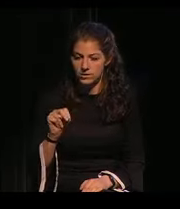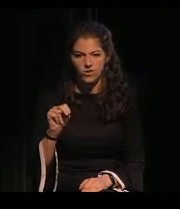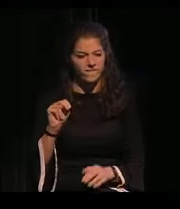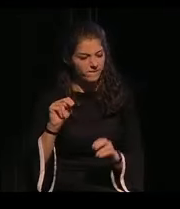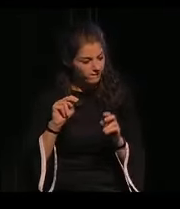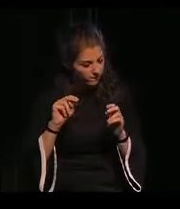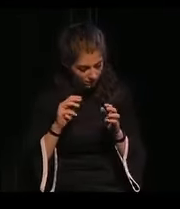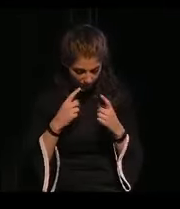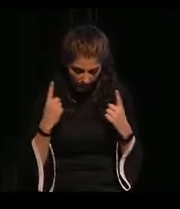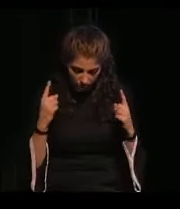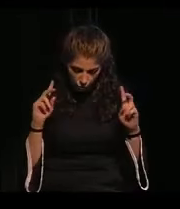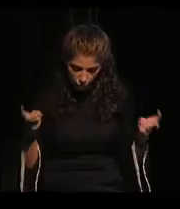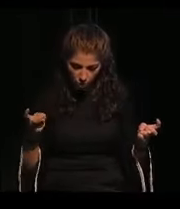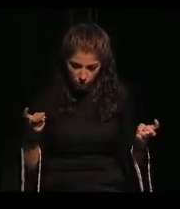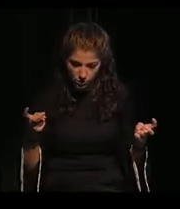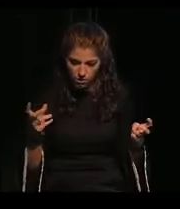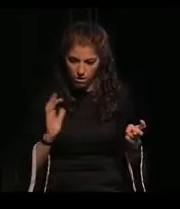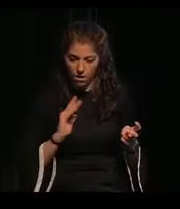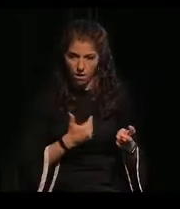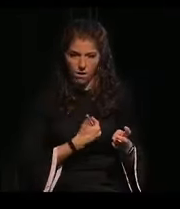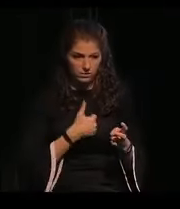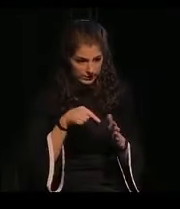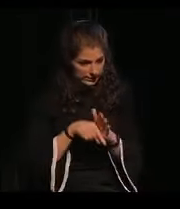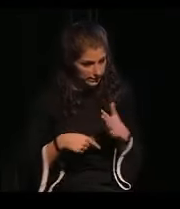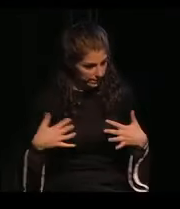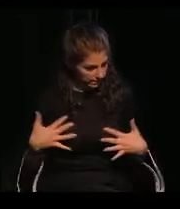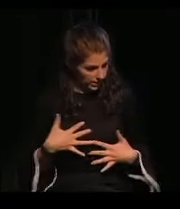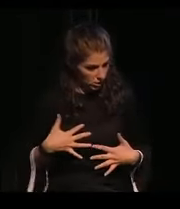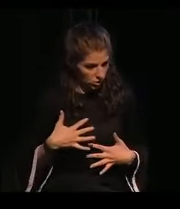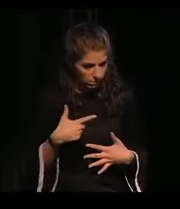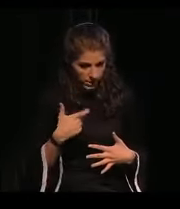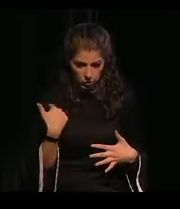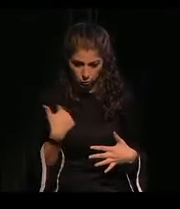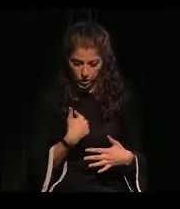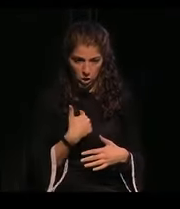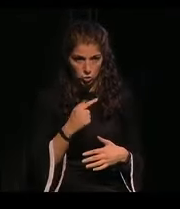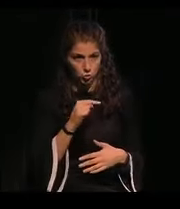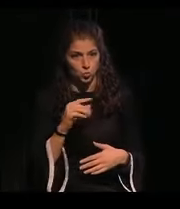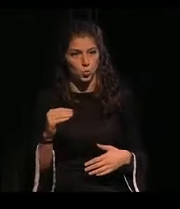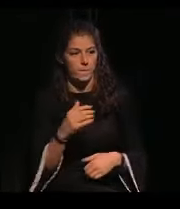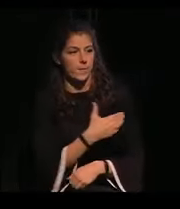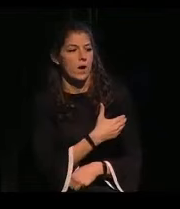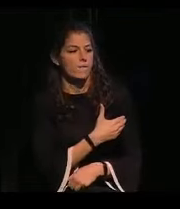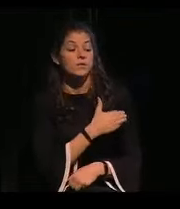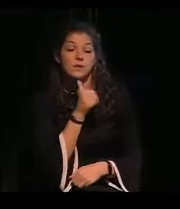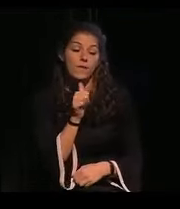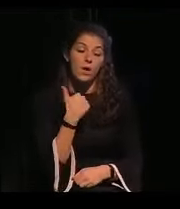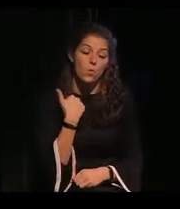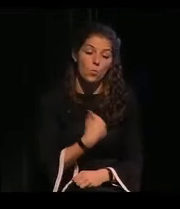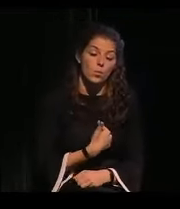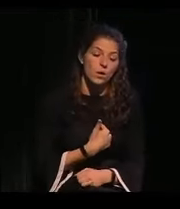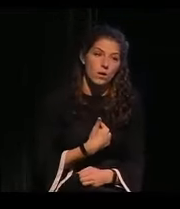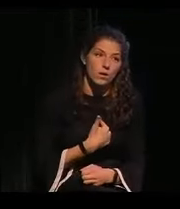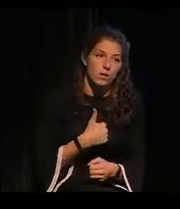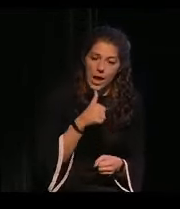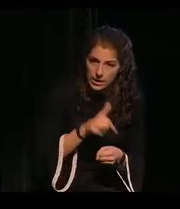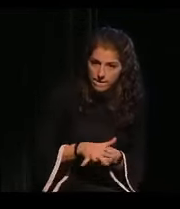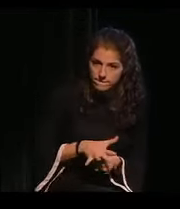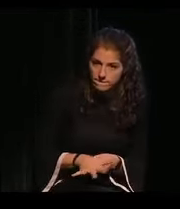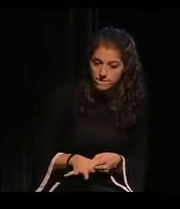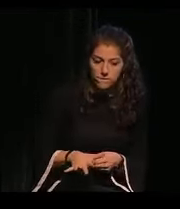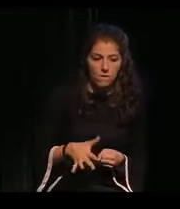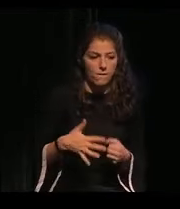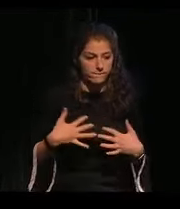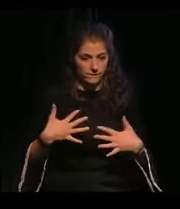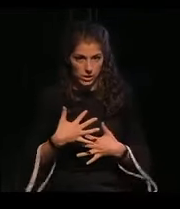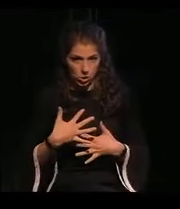famous quote, that our deepest fear, because we're too powerful, is not that we're inadequate. Our